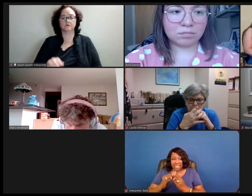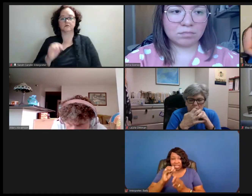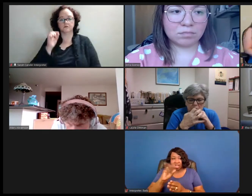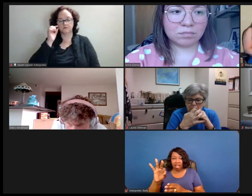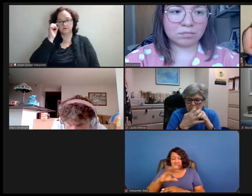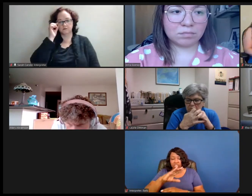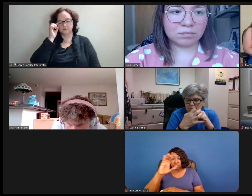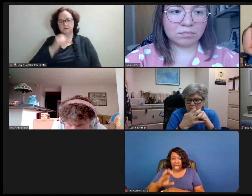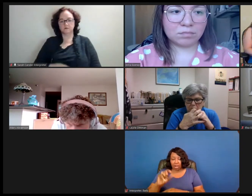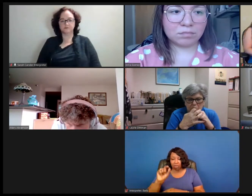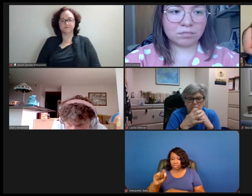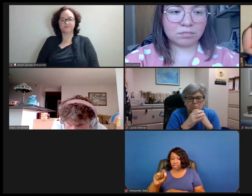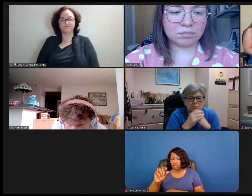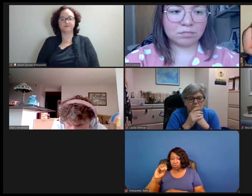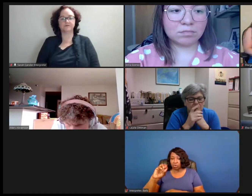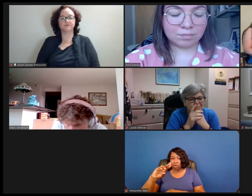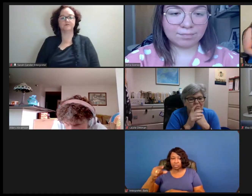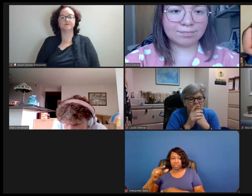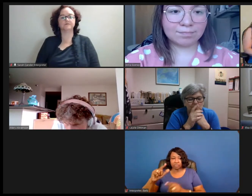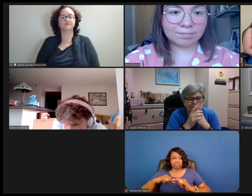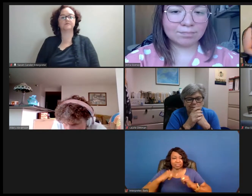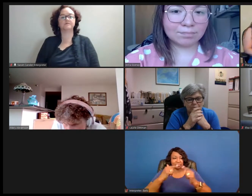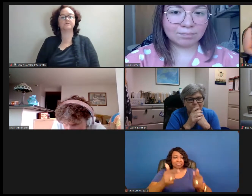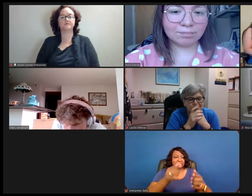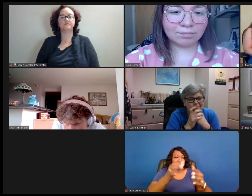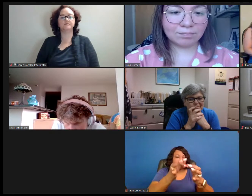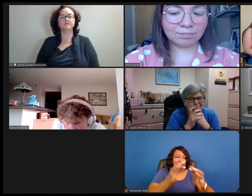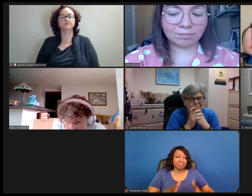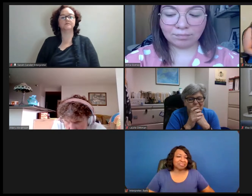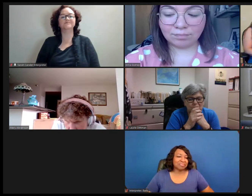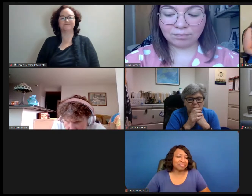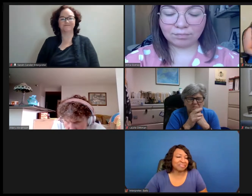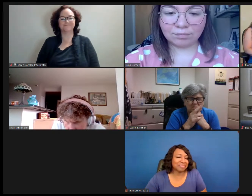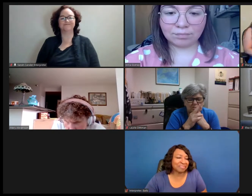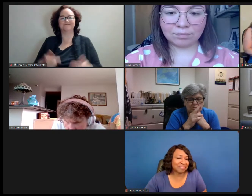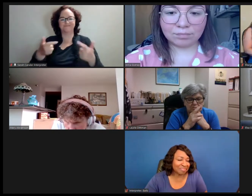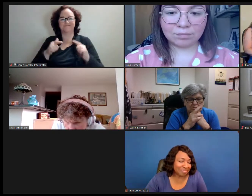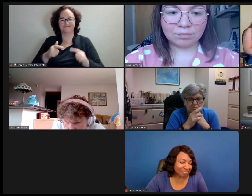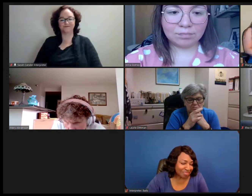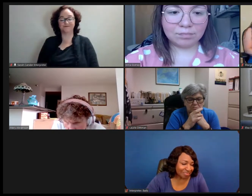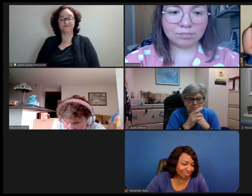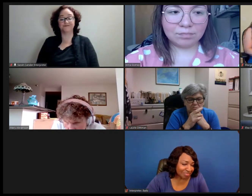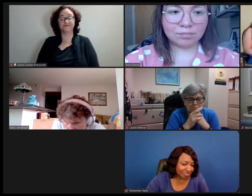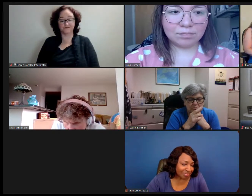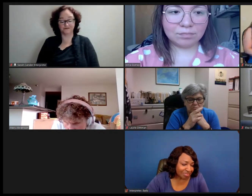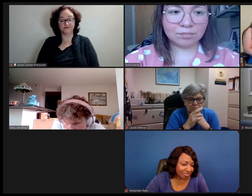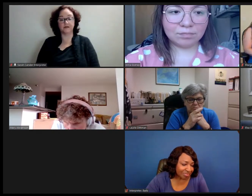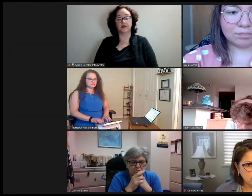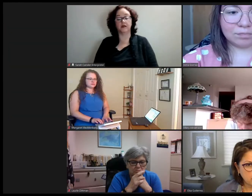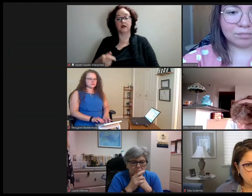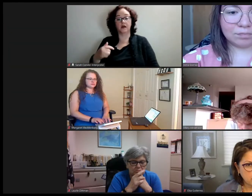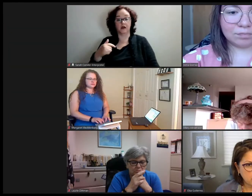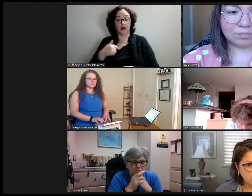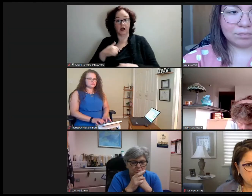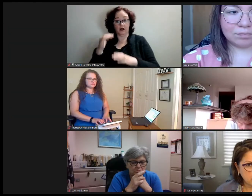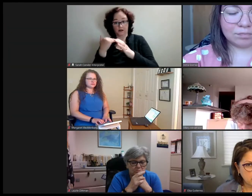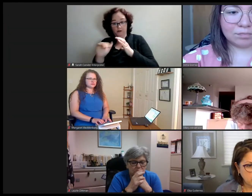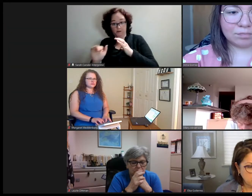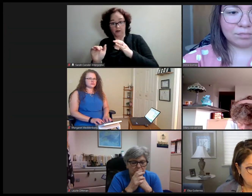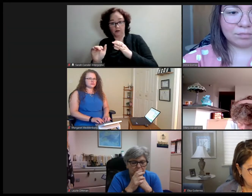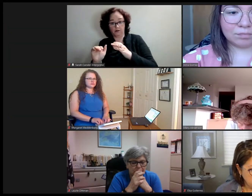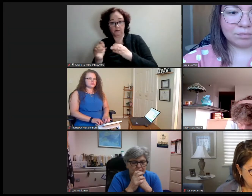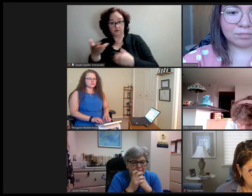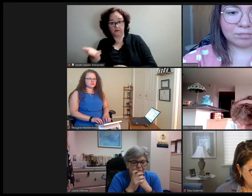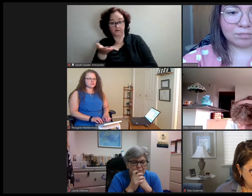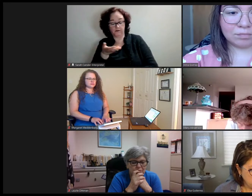cityofchicago.org. Okay, wonderful. Once we get off, I'll send you over that invite. And then, and